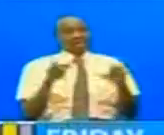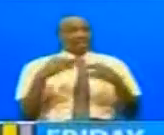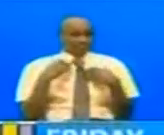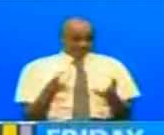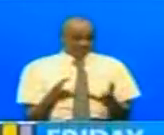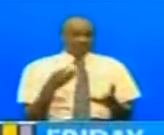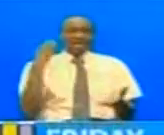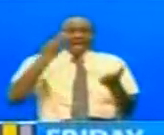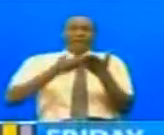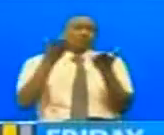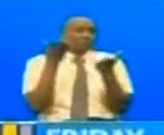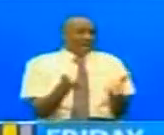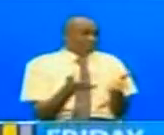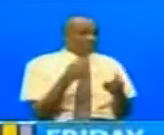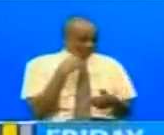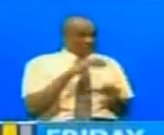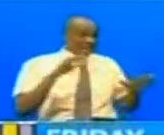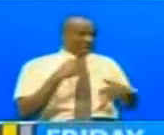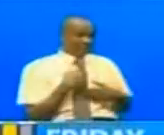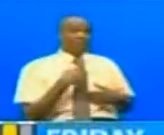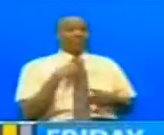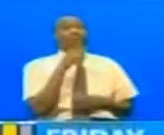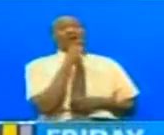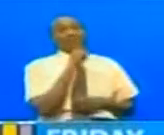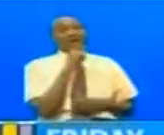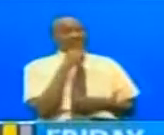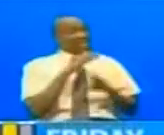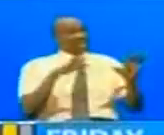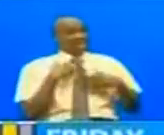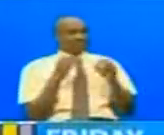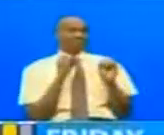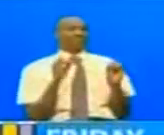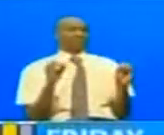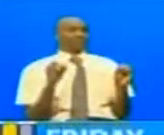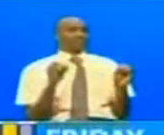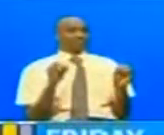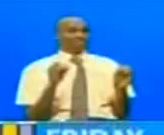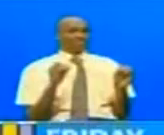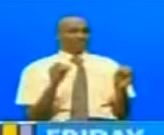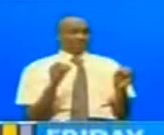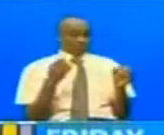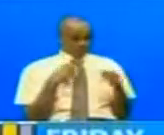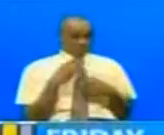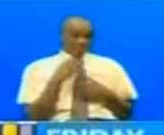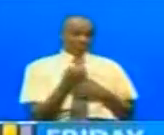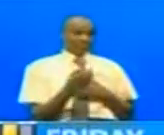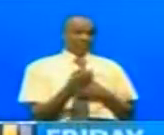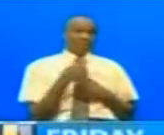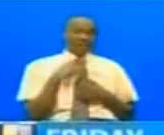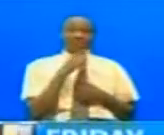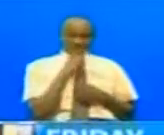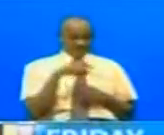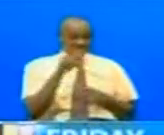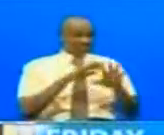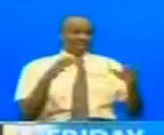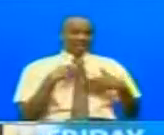even to date, I can say, okay, Kalembe has land, but my father is landless. Mm-hmm. That is why I call myself son of a squatter. Because the squatter is my father, okay.